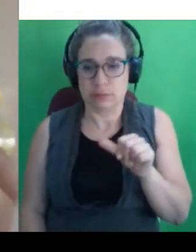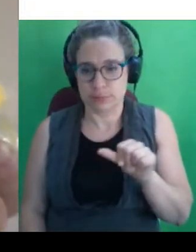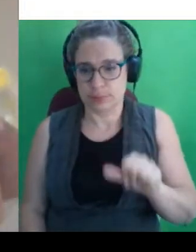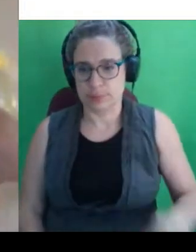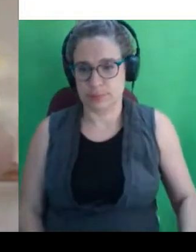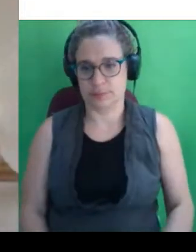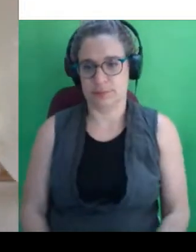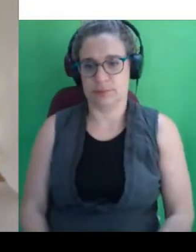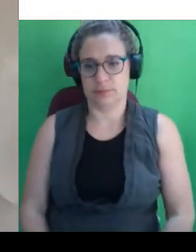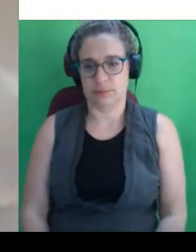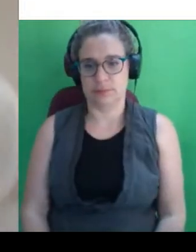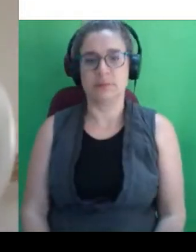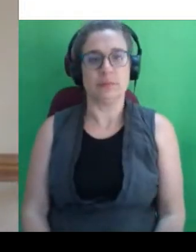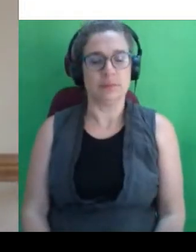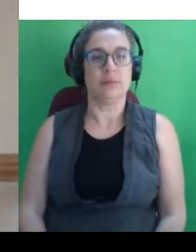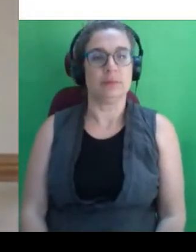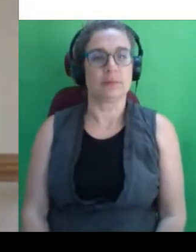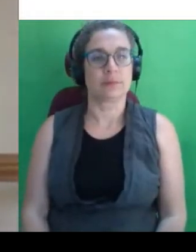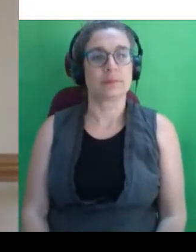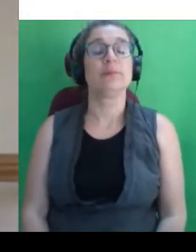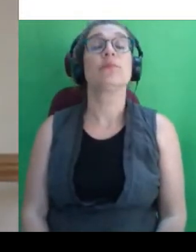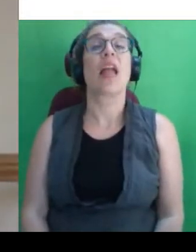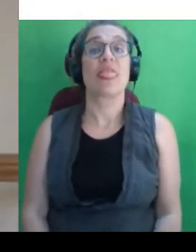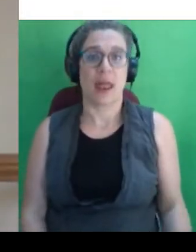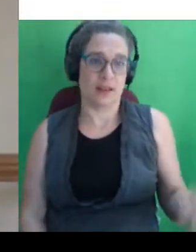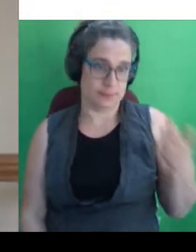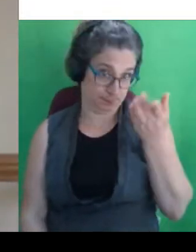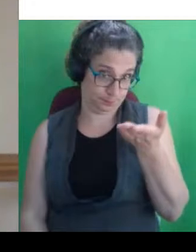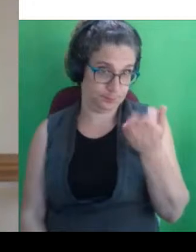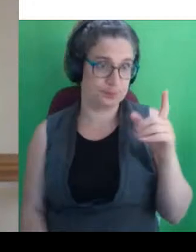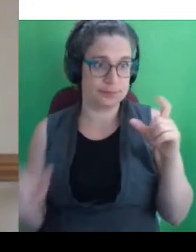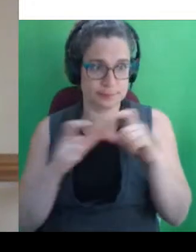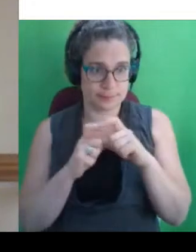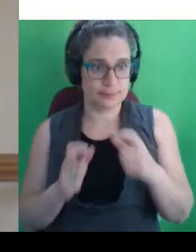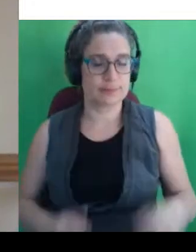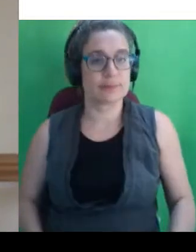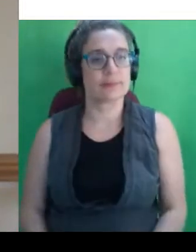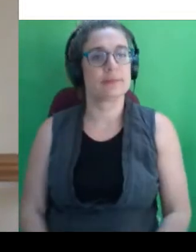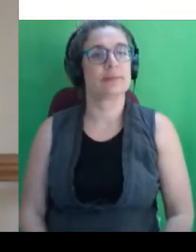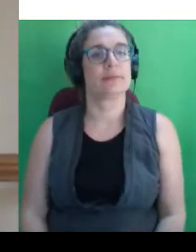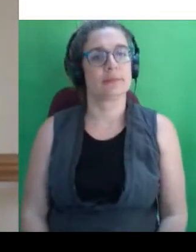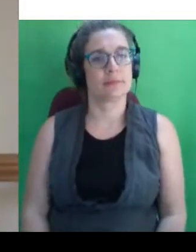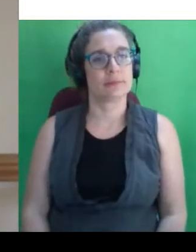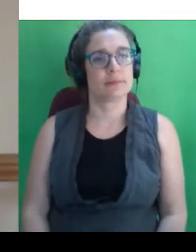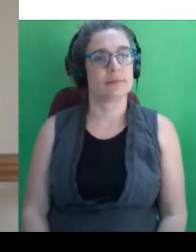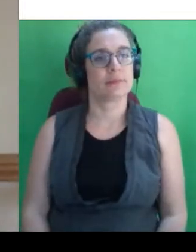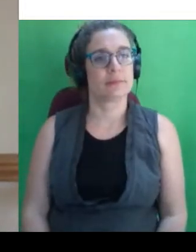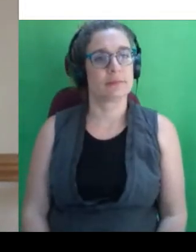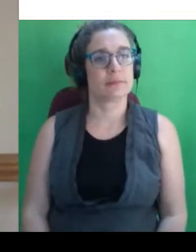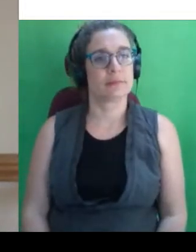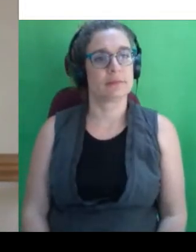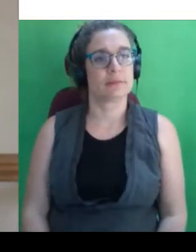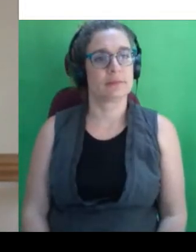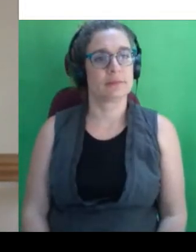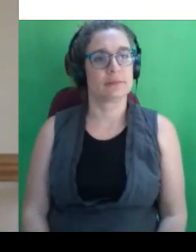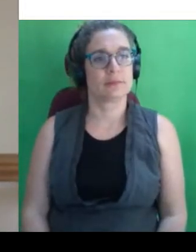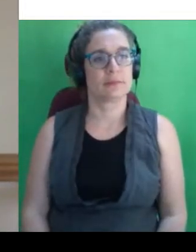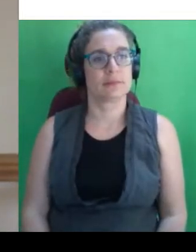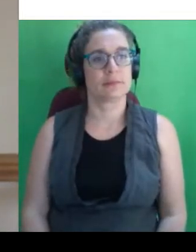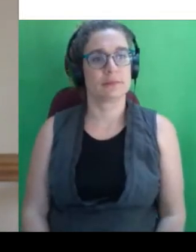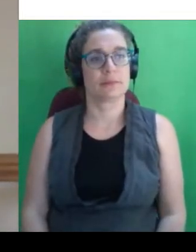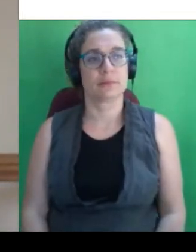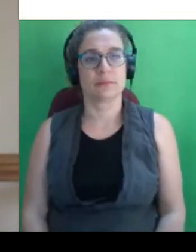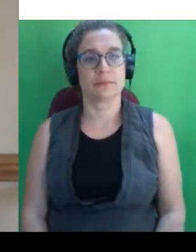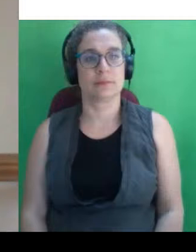The inhaler should then be placed in the flat end of the spacer. And for children, we would recommend this air chamber is used